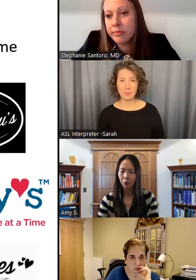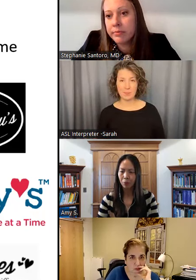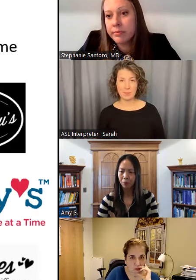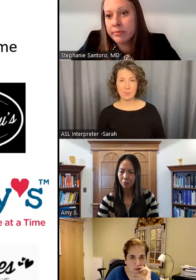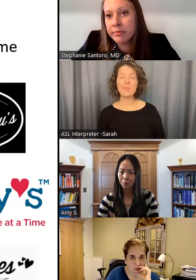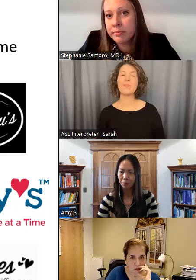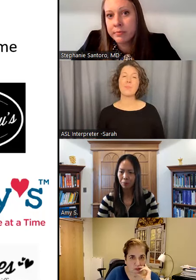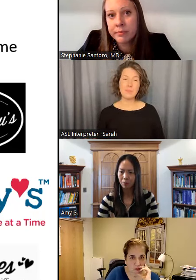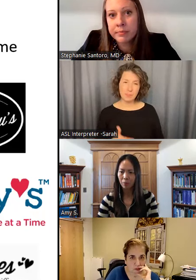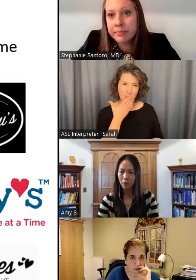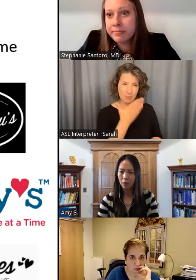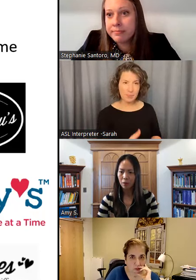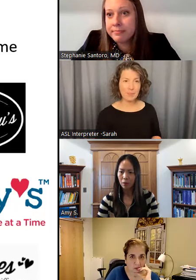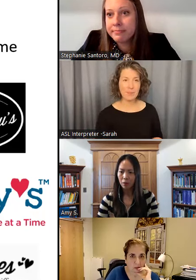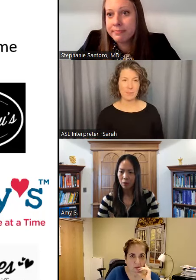Thank you.